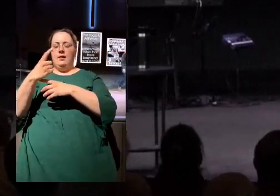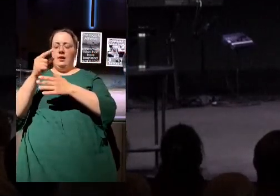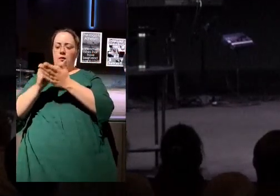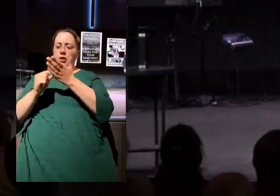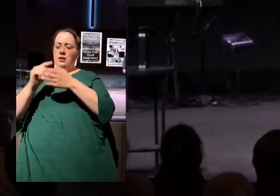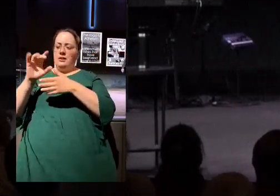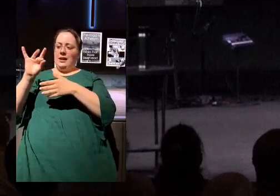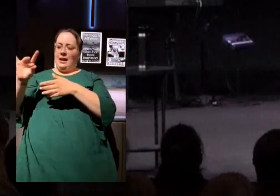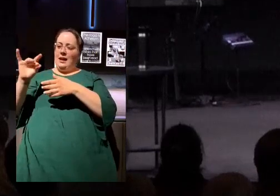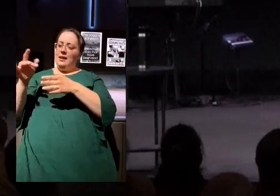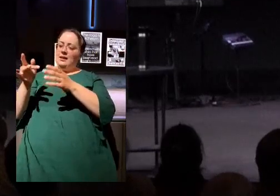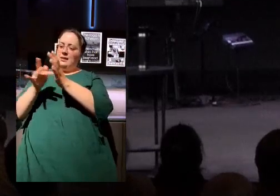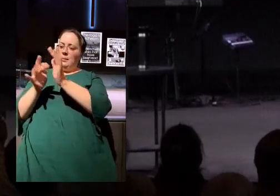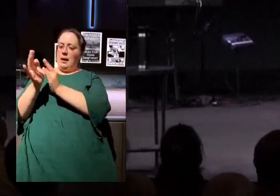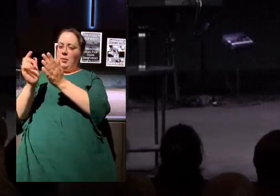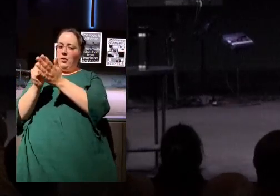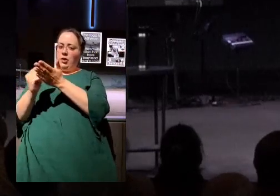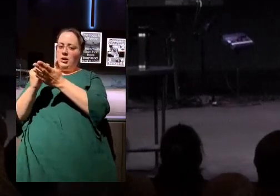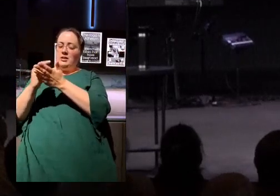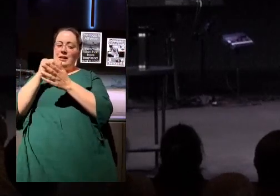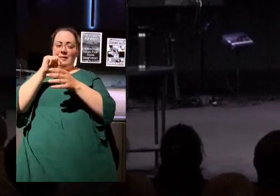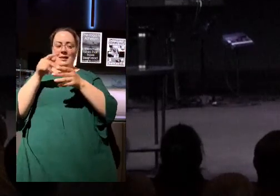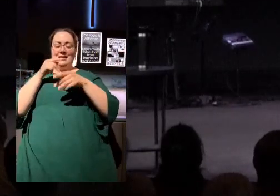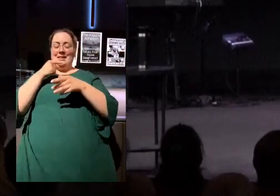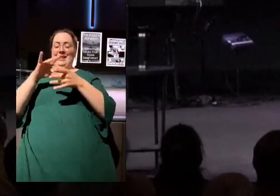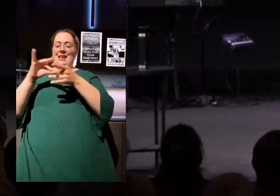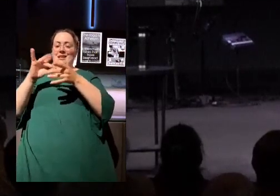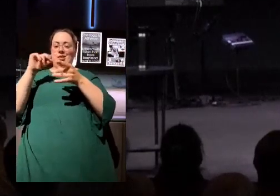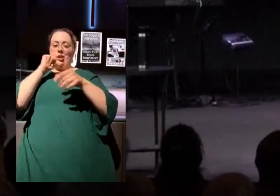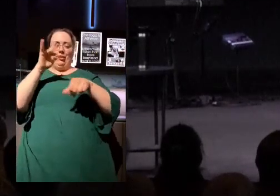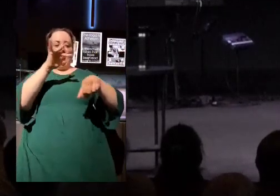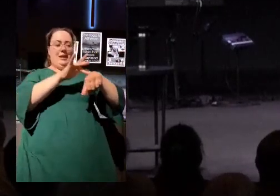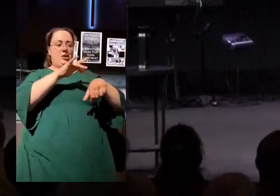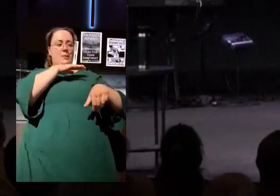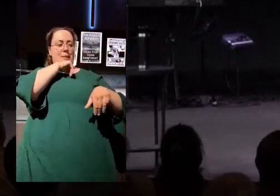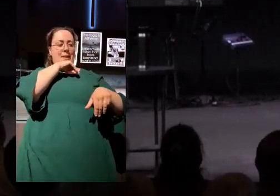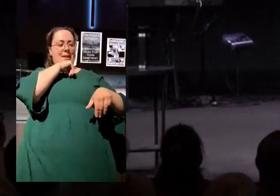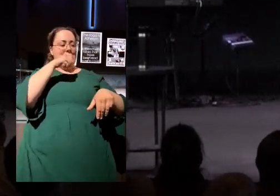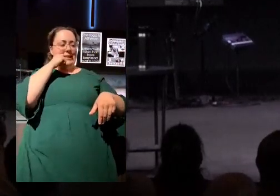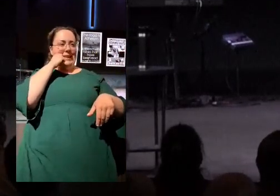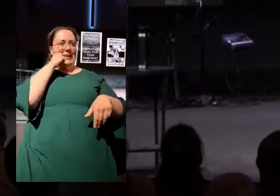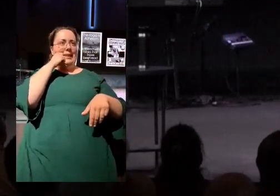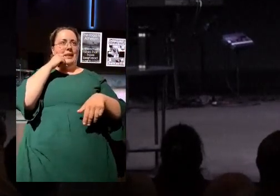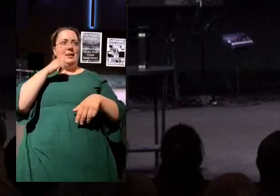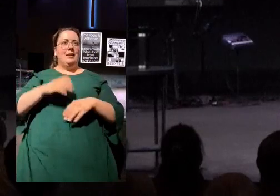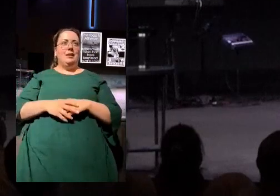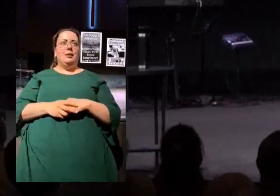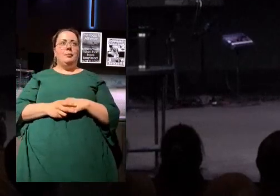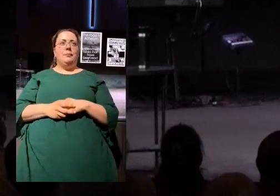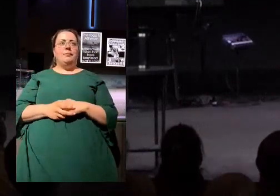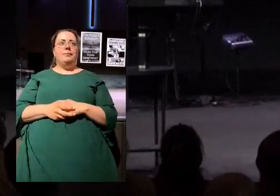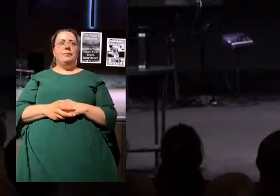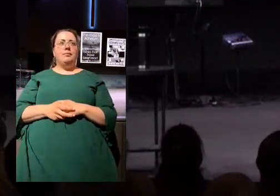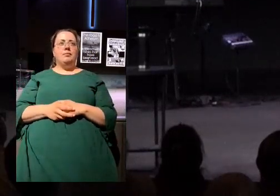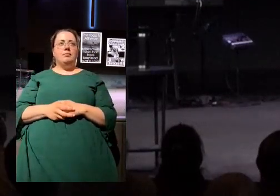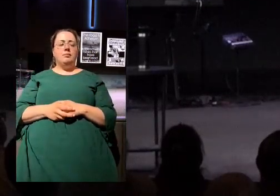right? Or in the middle, the road to atheism is littered with Bibles that have been read from cover to cover. And I would